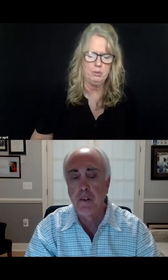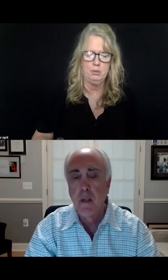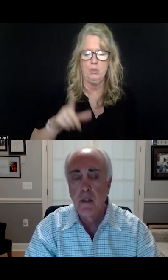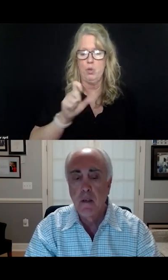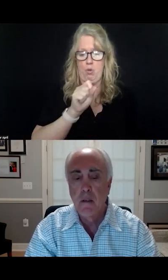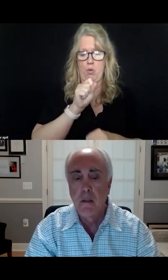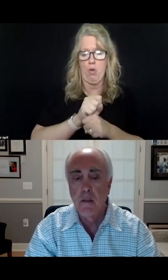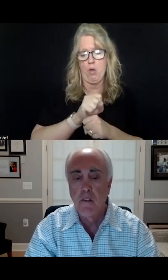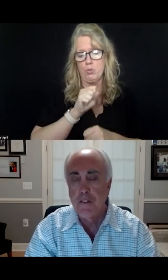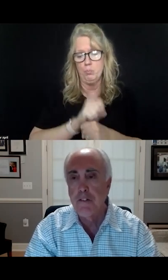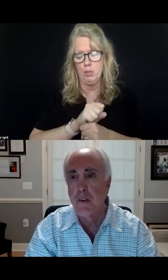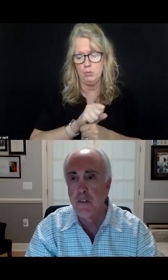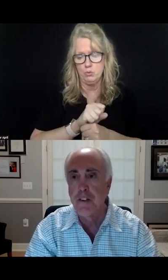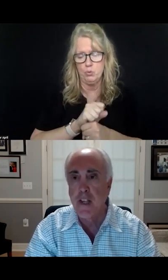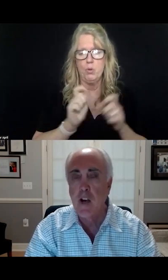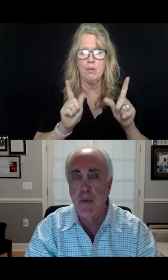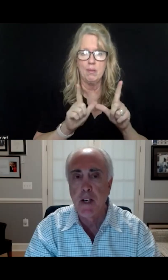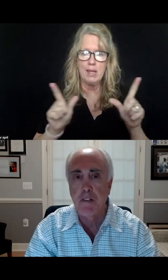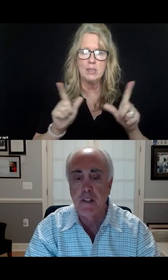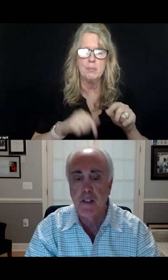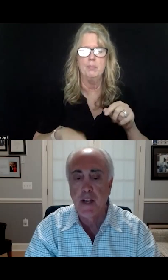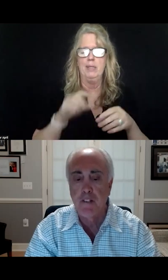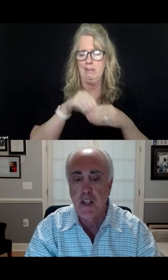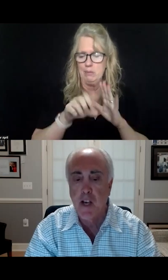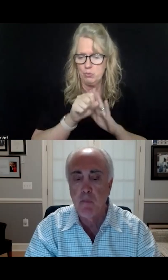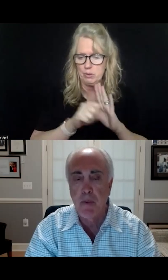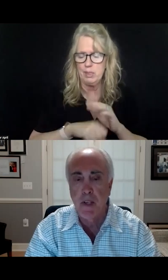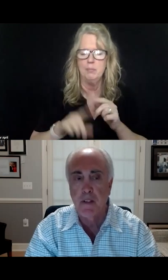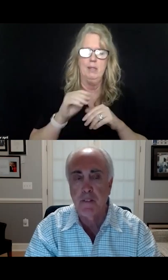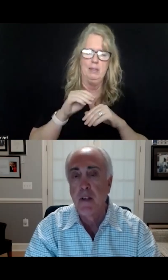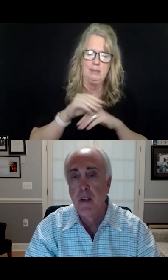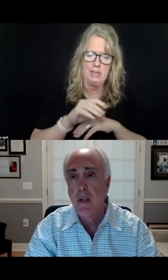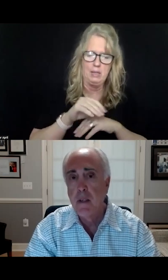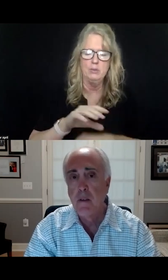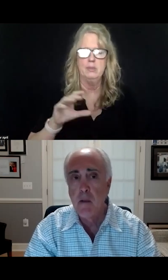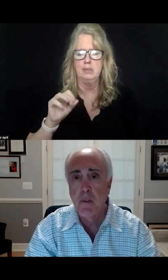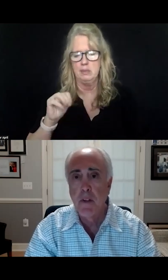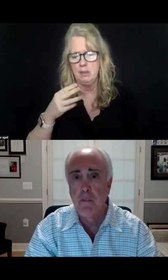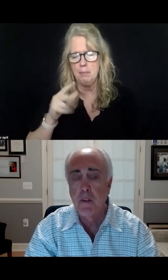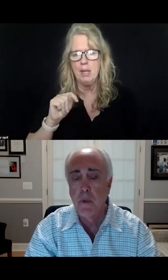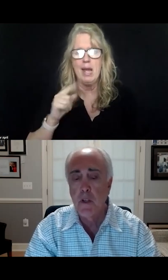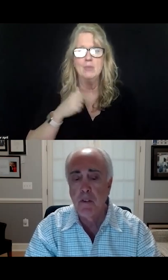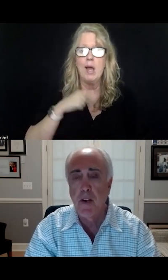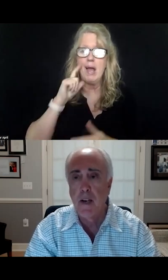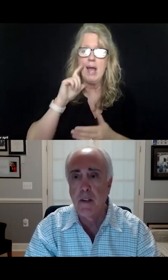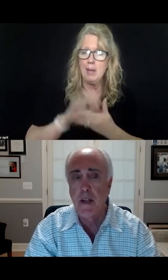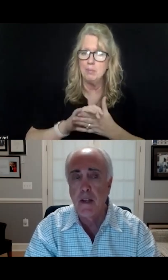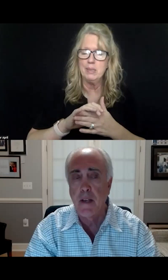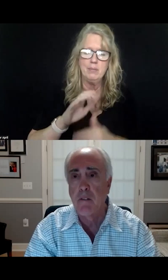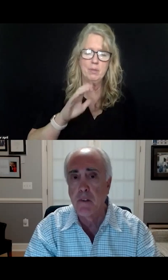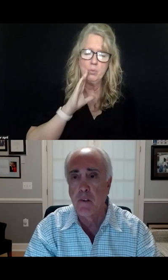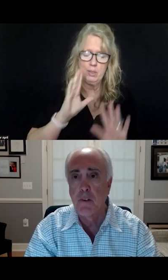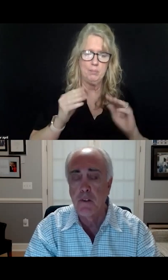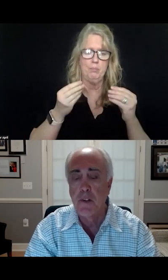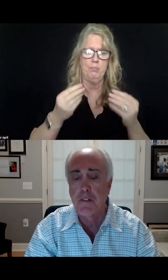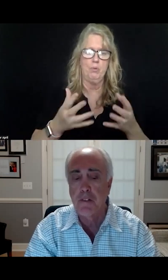Occupational licensure interstate compacts like the Counseling Compact, I believe, really provide a